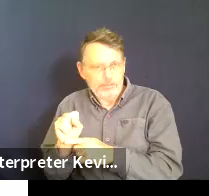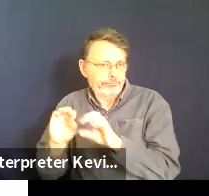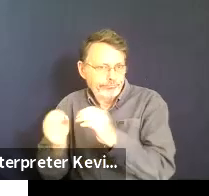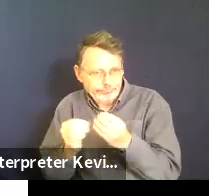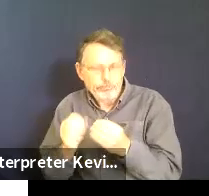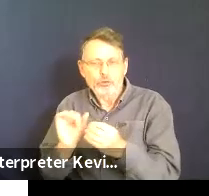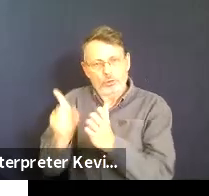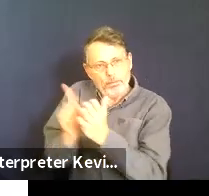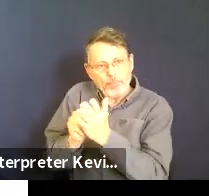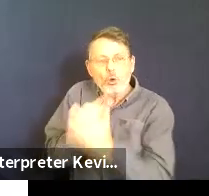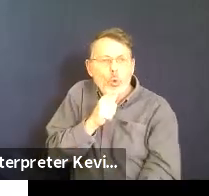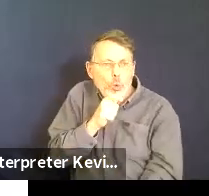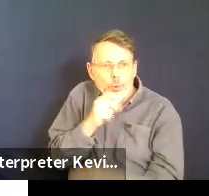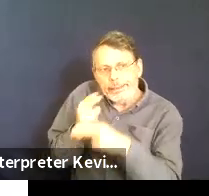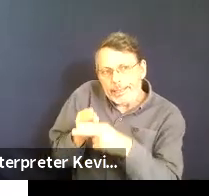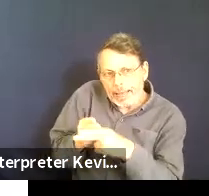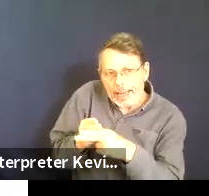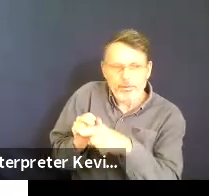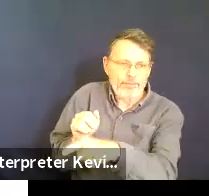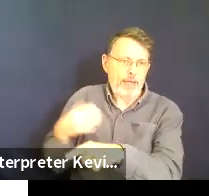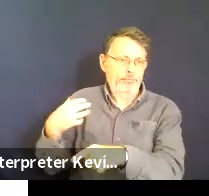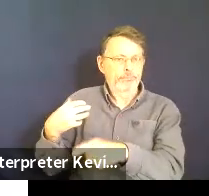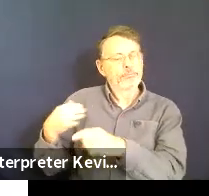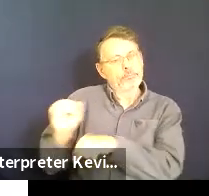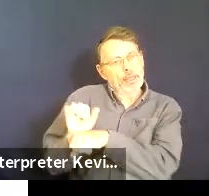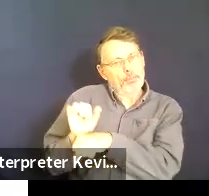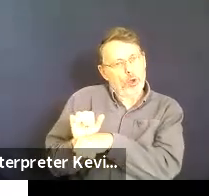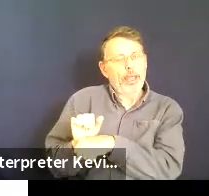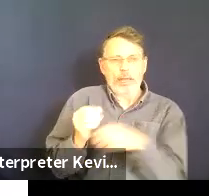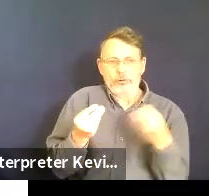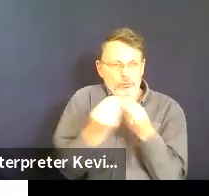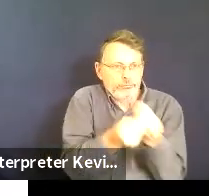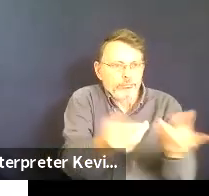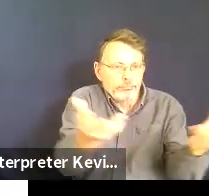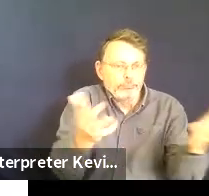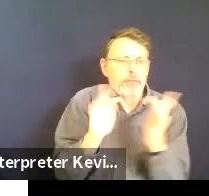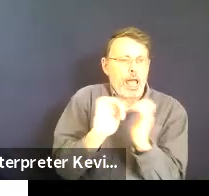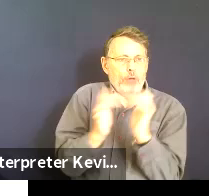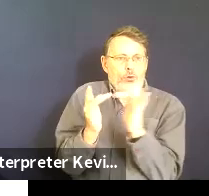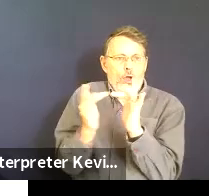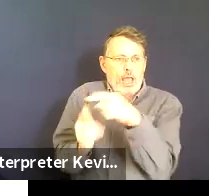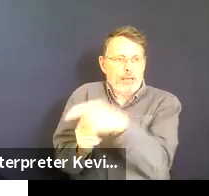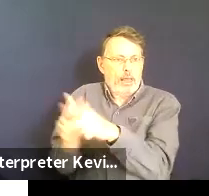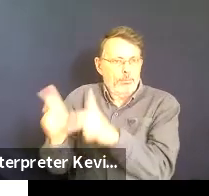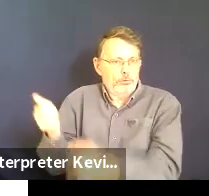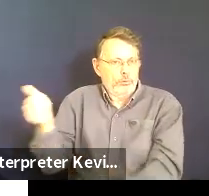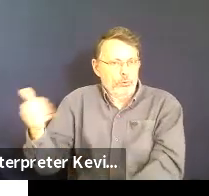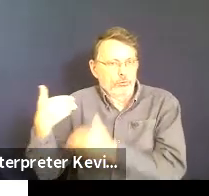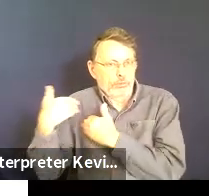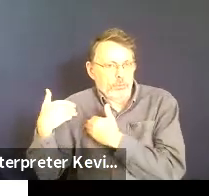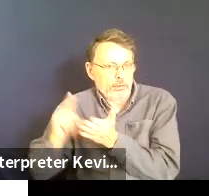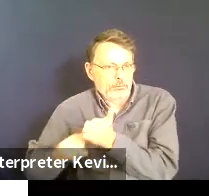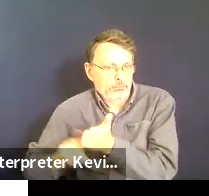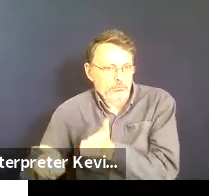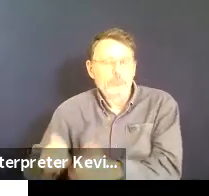the designated employee and to provide contact information for that person. The